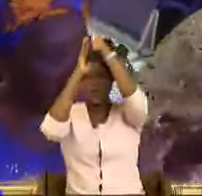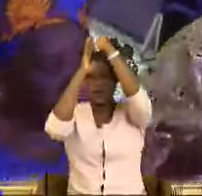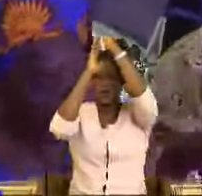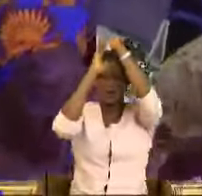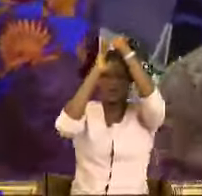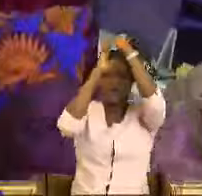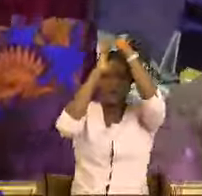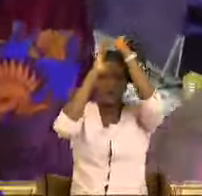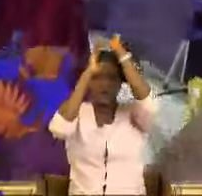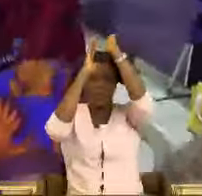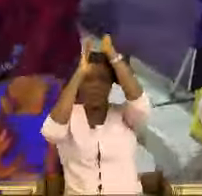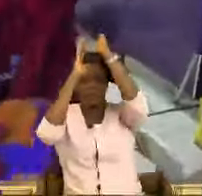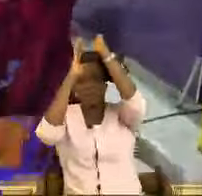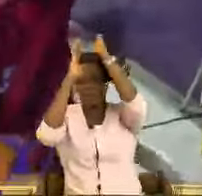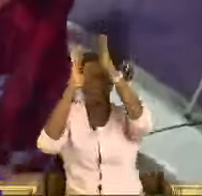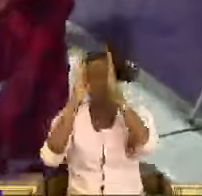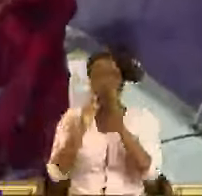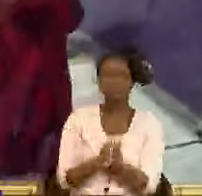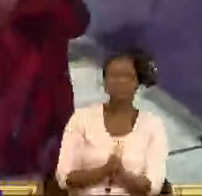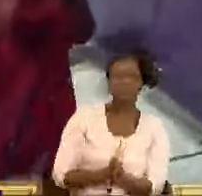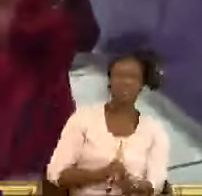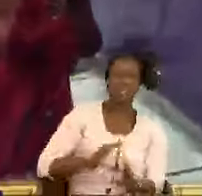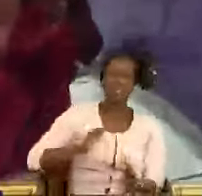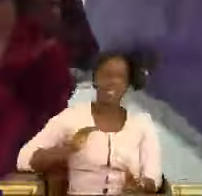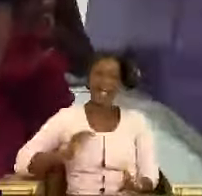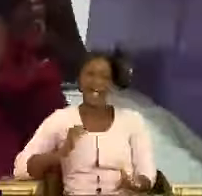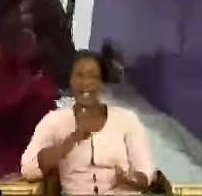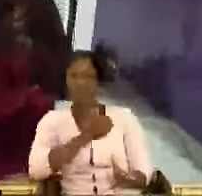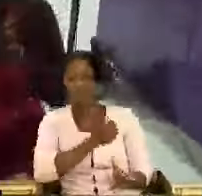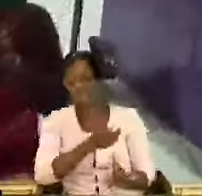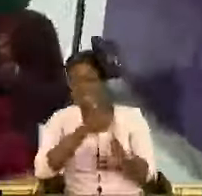meres we call on your rain of